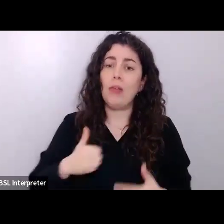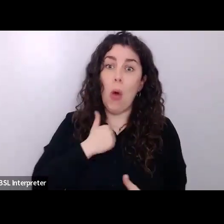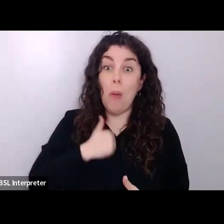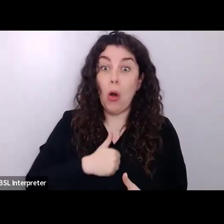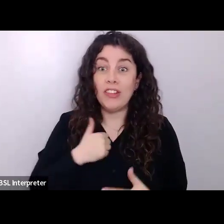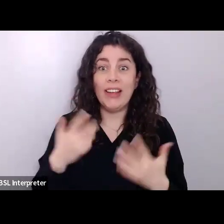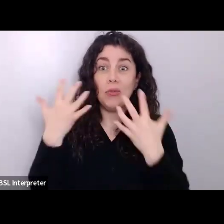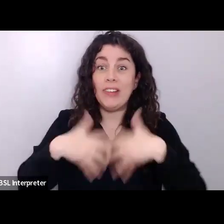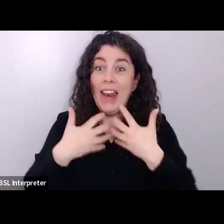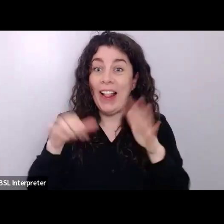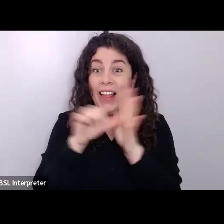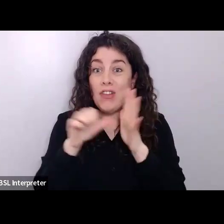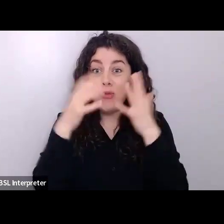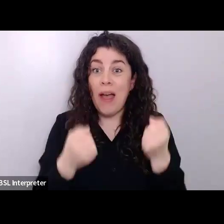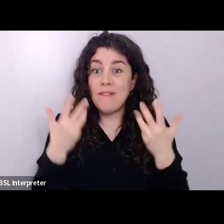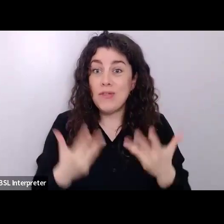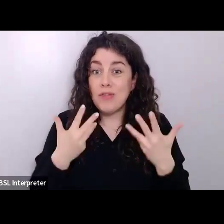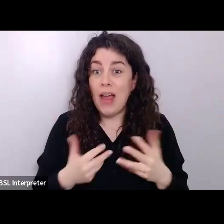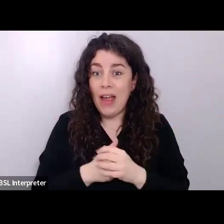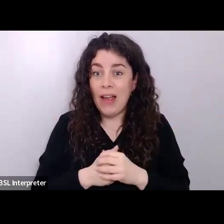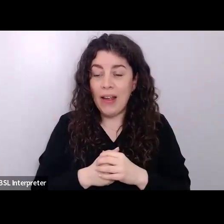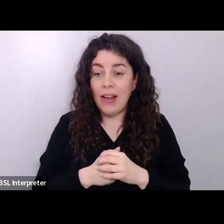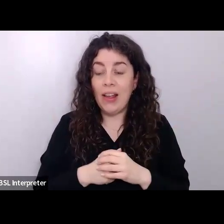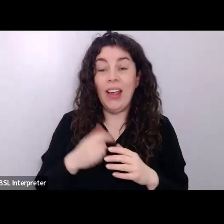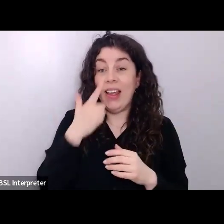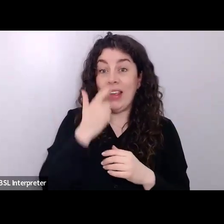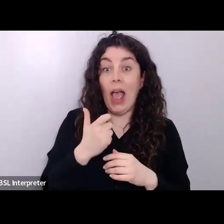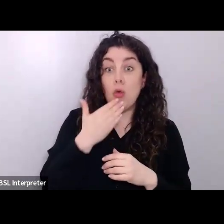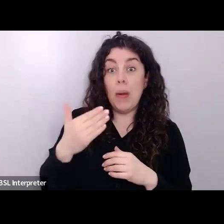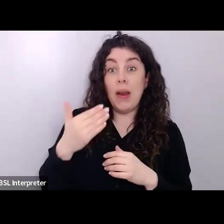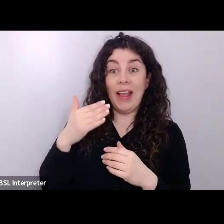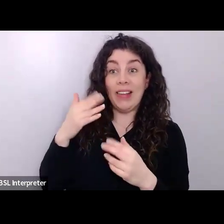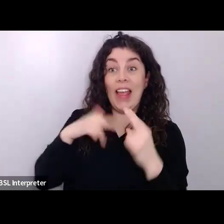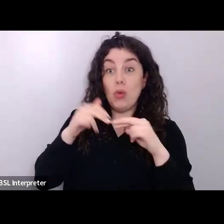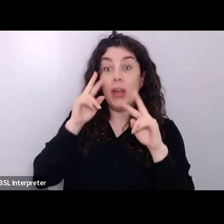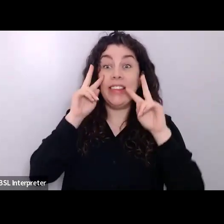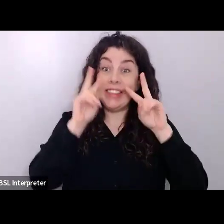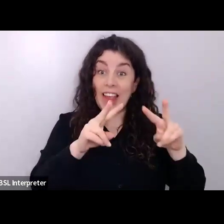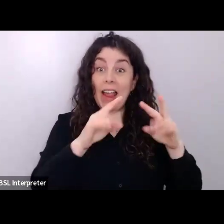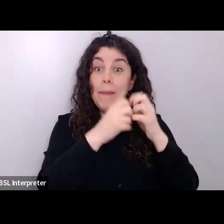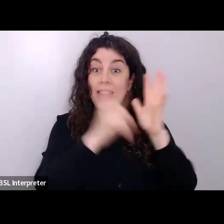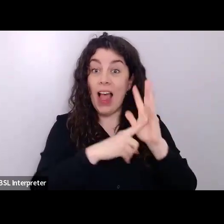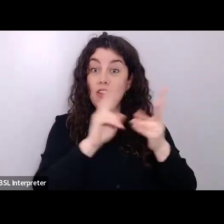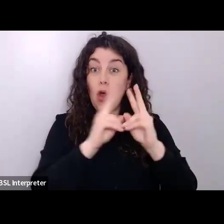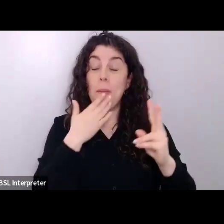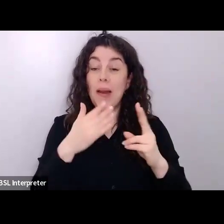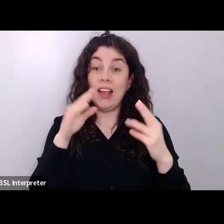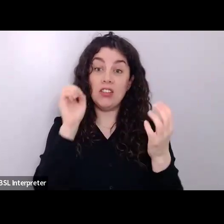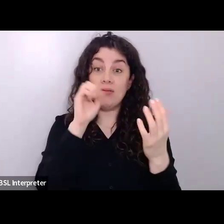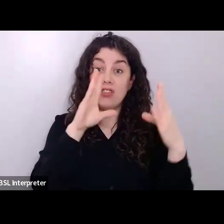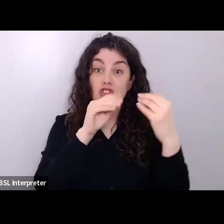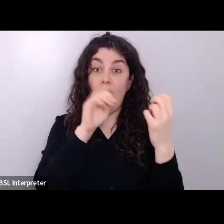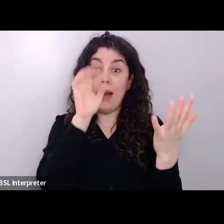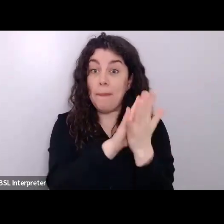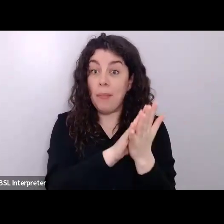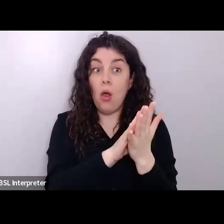everyone for the technical issues. So can you put in the chat if you can see the BSL interpreters